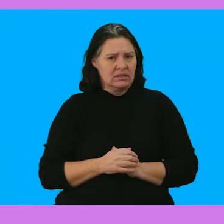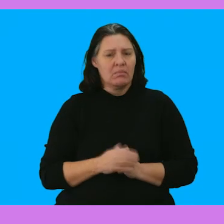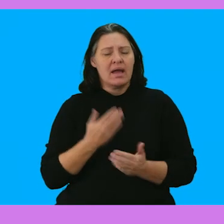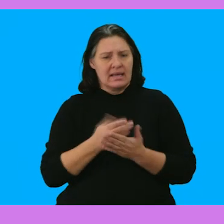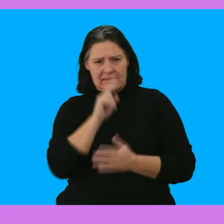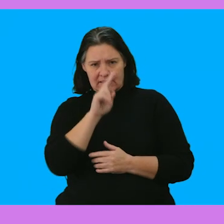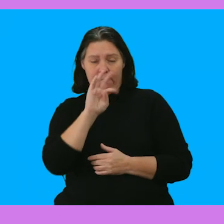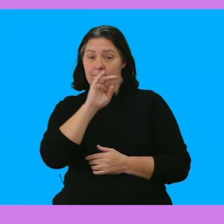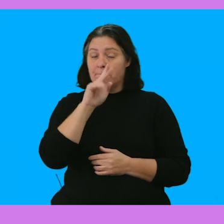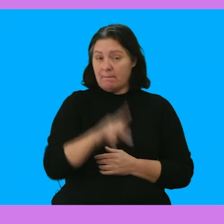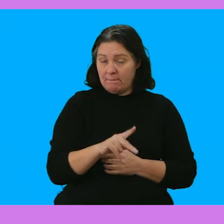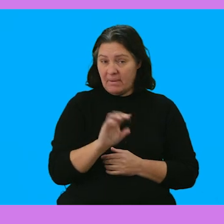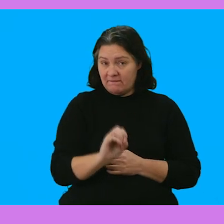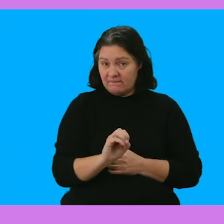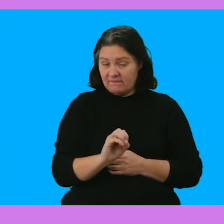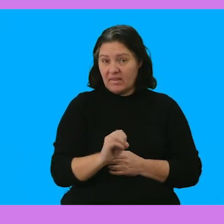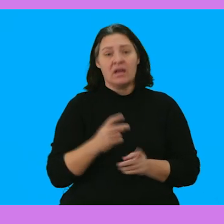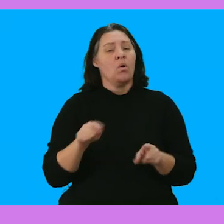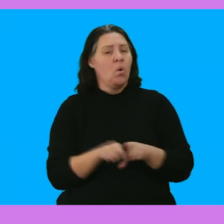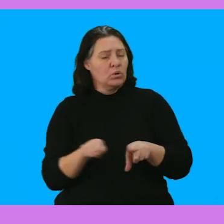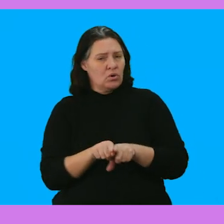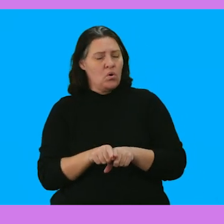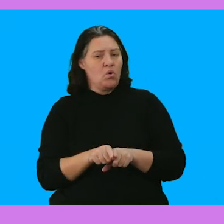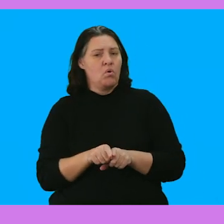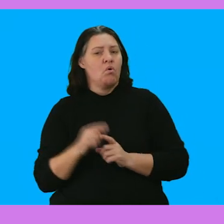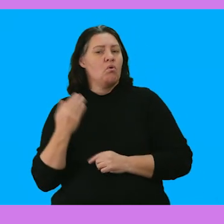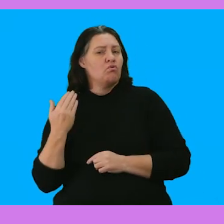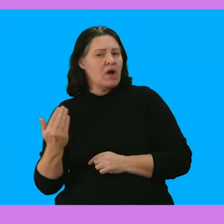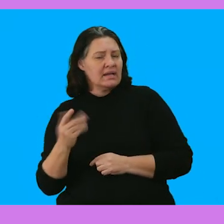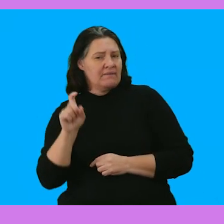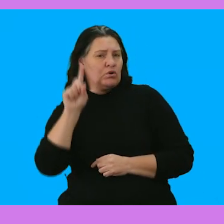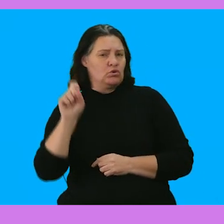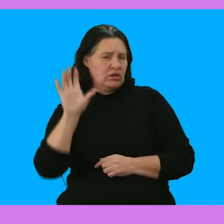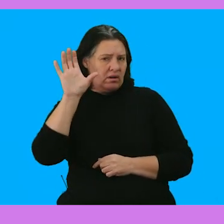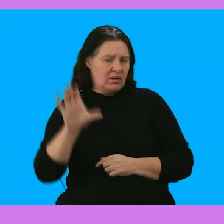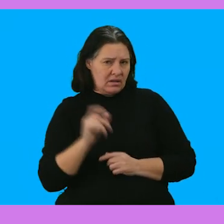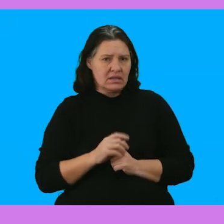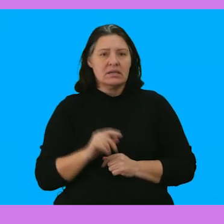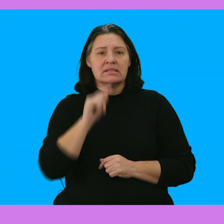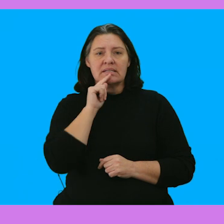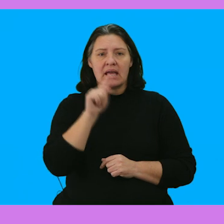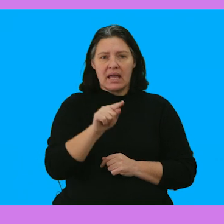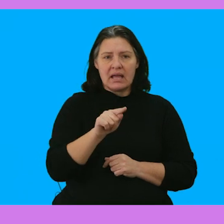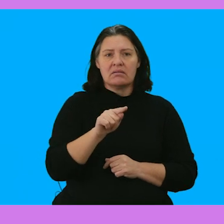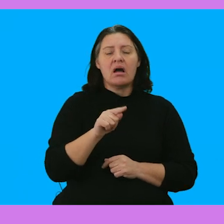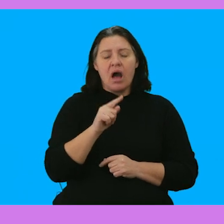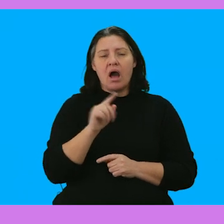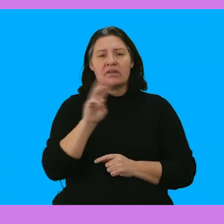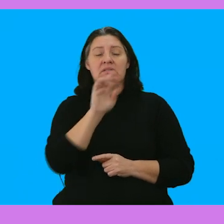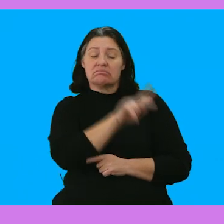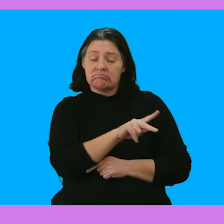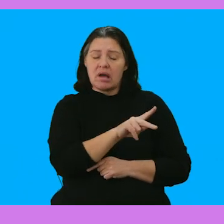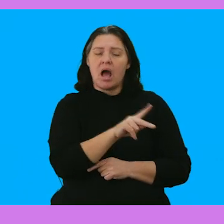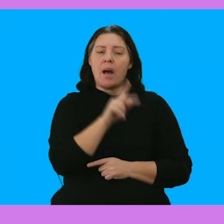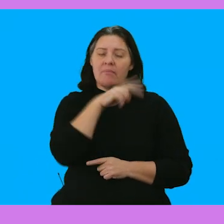here, I can see there's a map, all right? And then also on the right-hand side, there's our question. It says, Wikus is planning